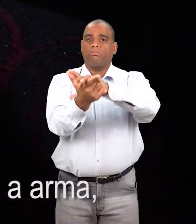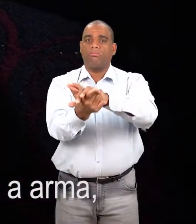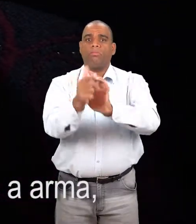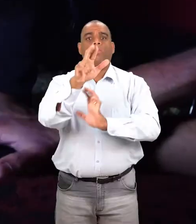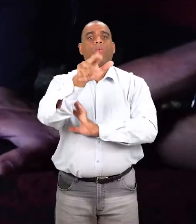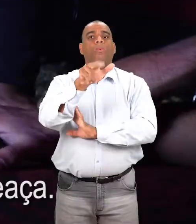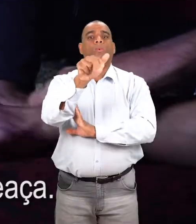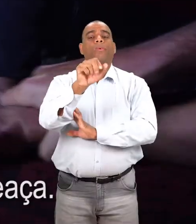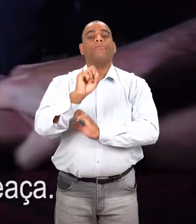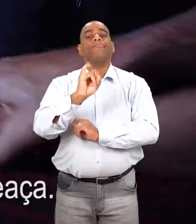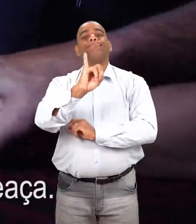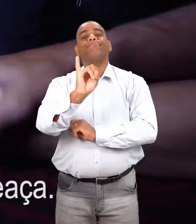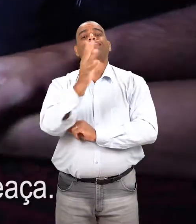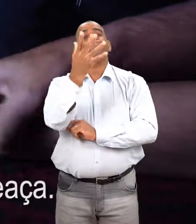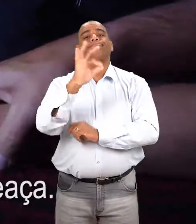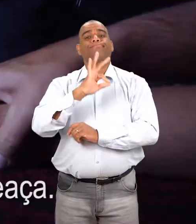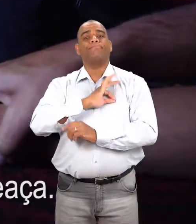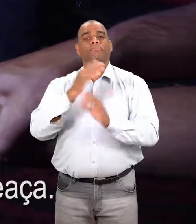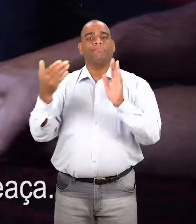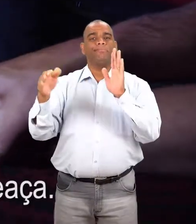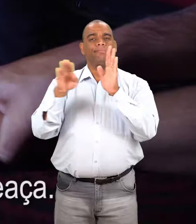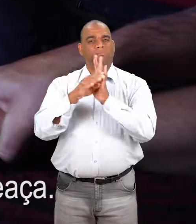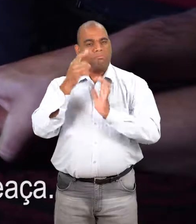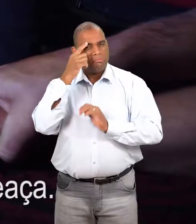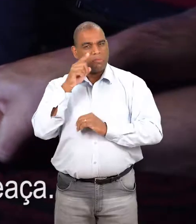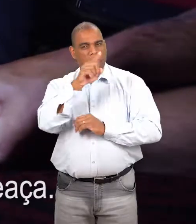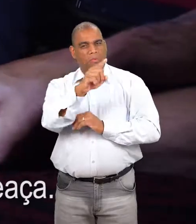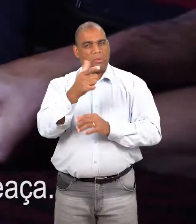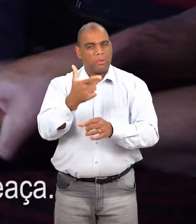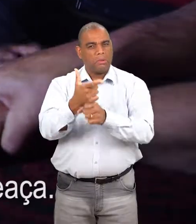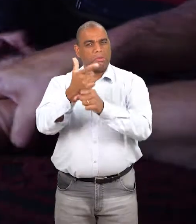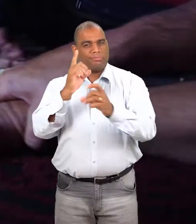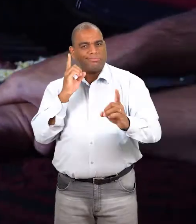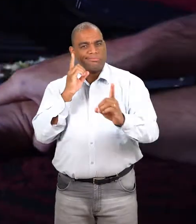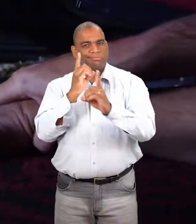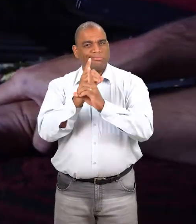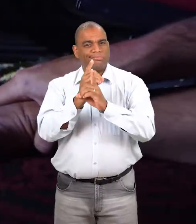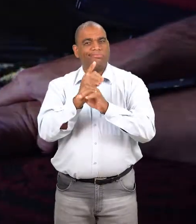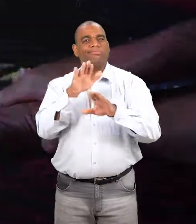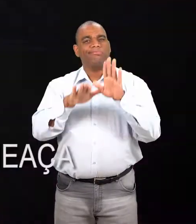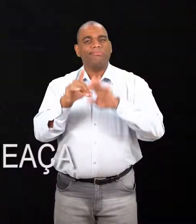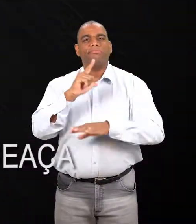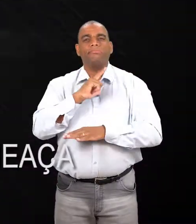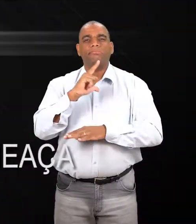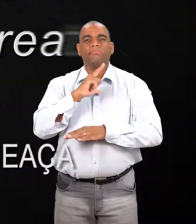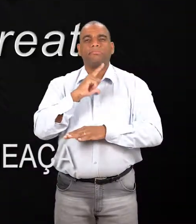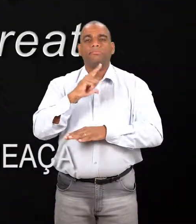pick up that weapon. Otherwise, you might be seen as a threat to authorities when they arrive.